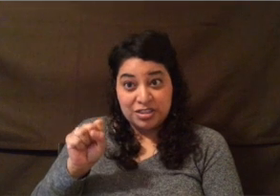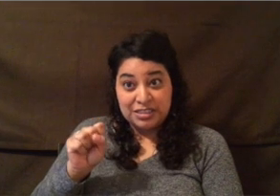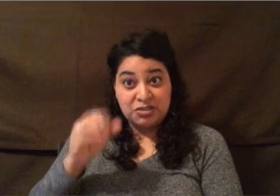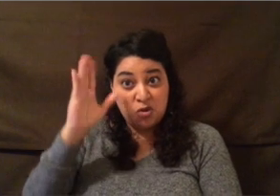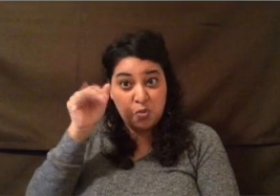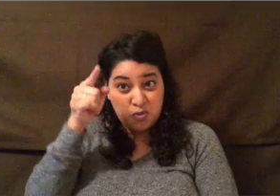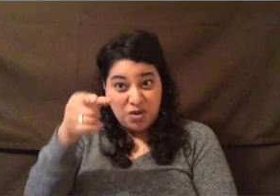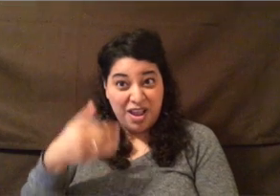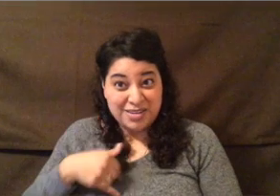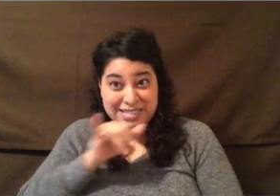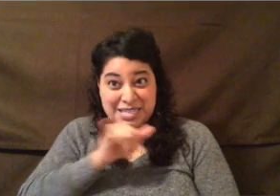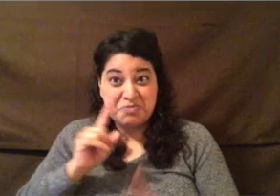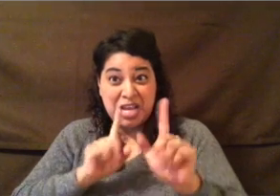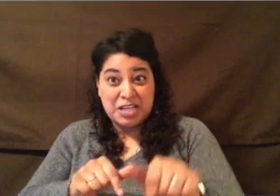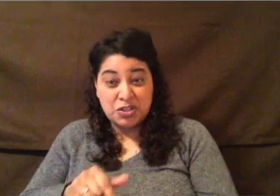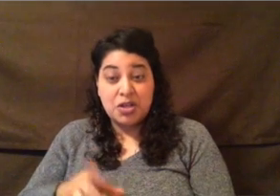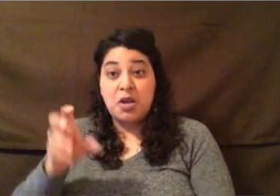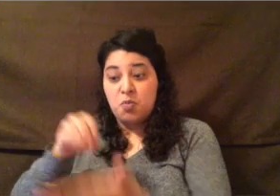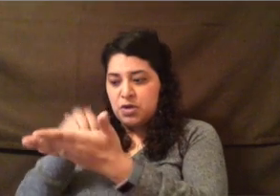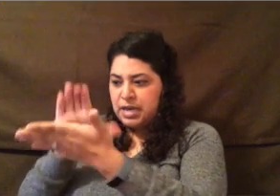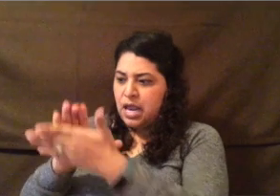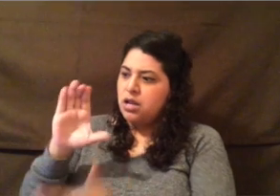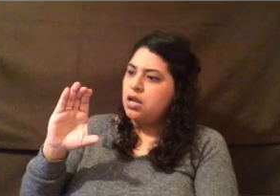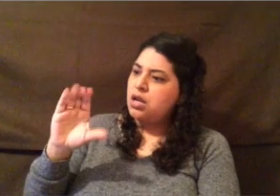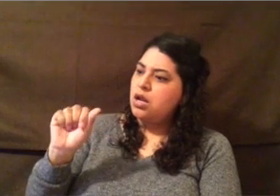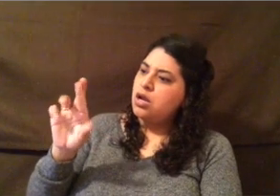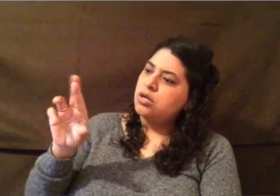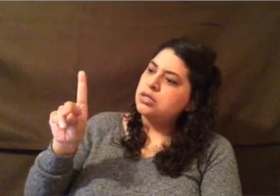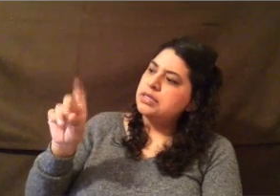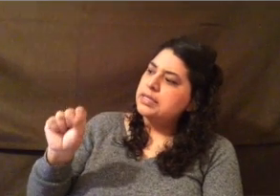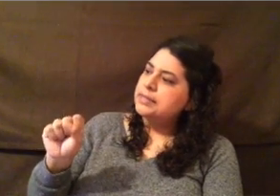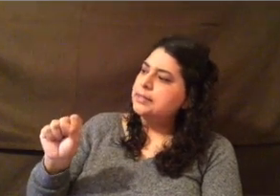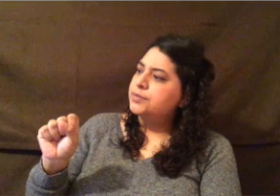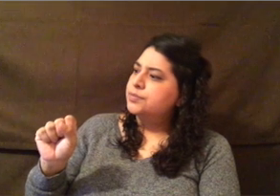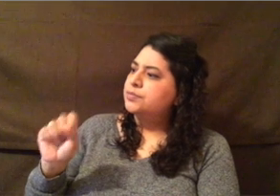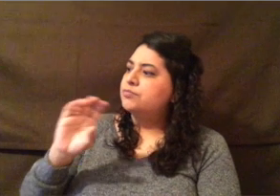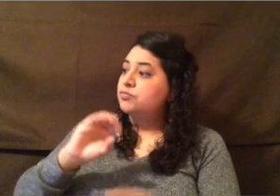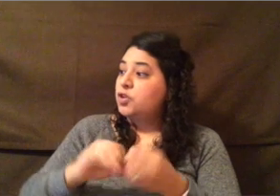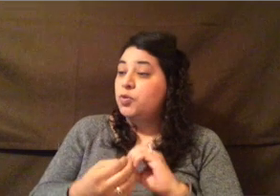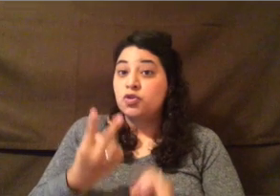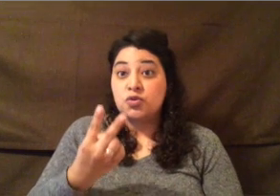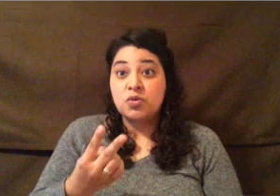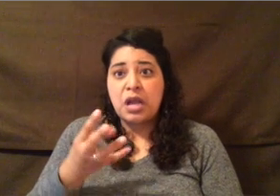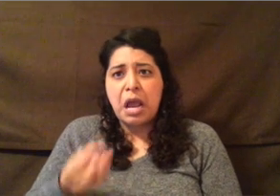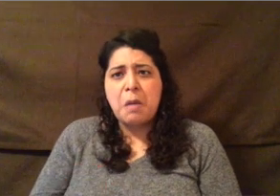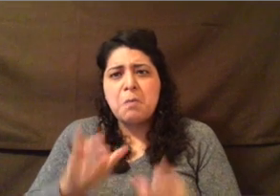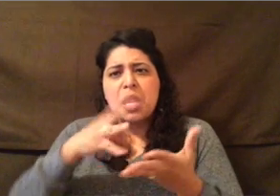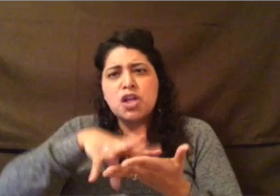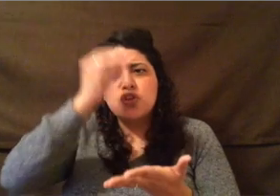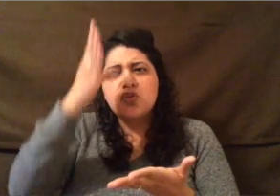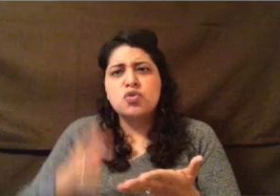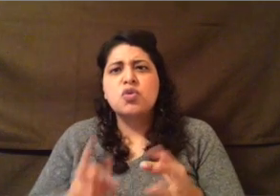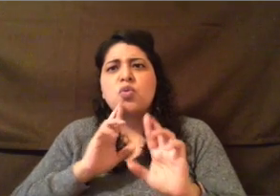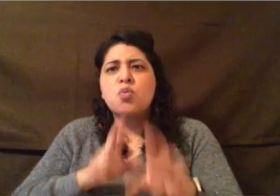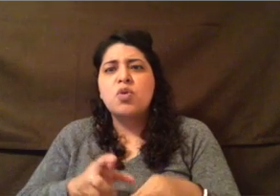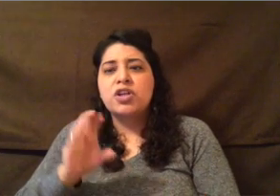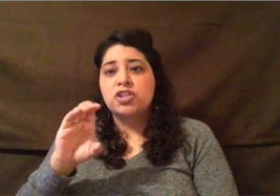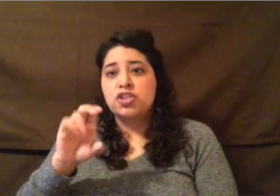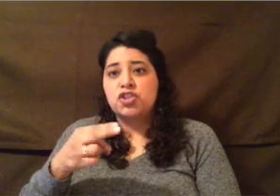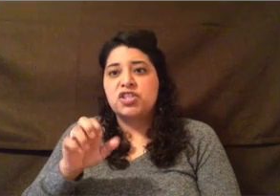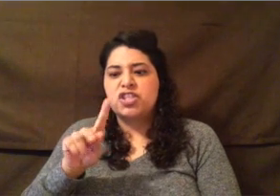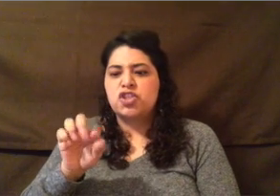So let's go ahead and write that answer down. All right, number 2. How many students reported checkers as